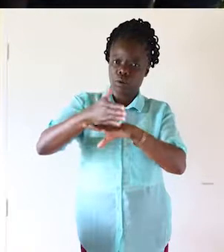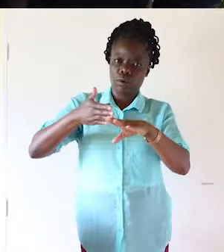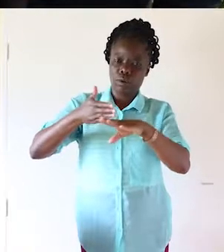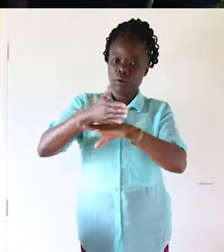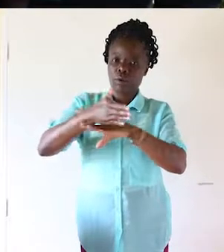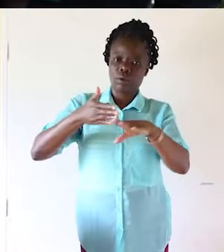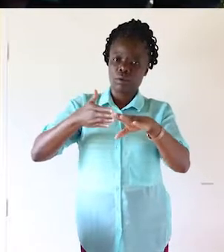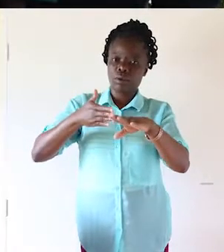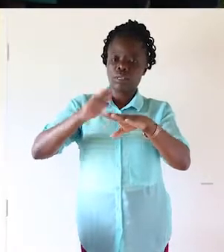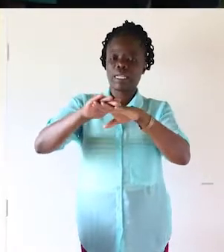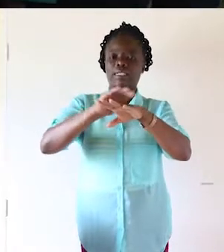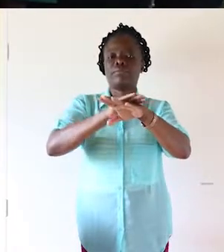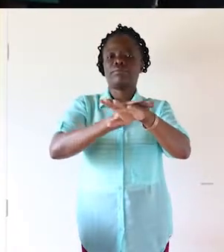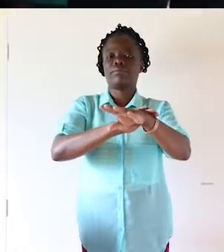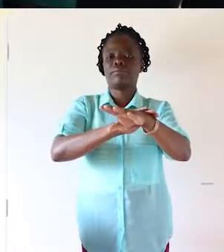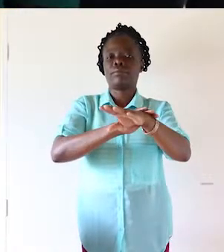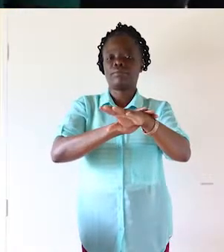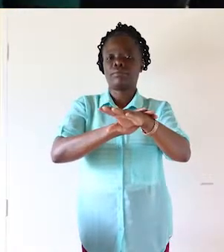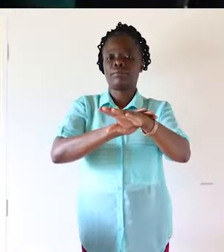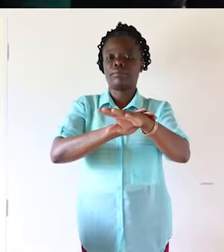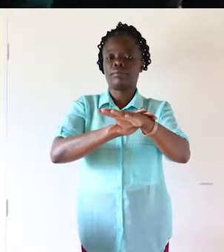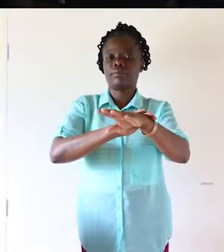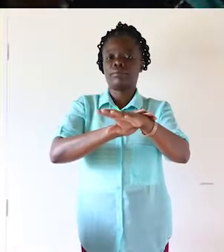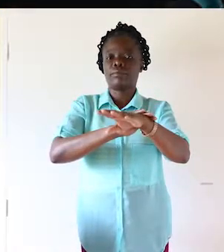You can feel it, touch it.